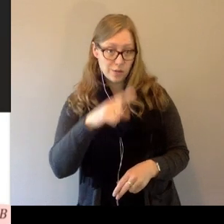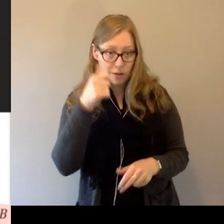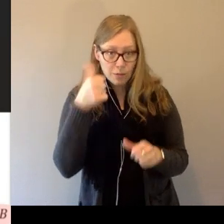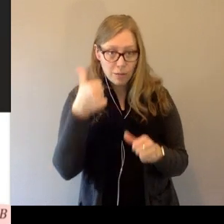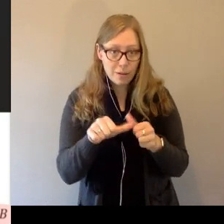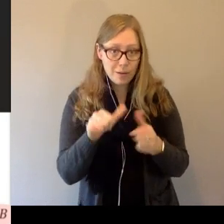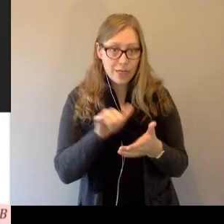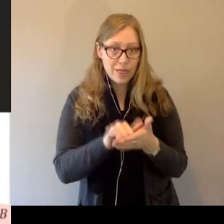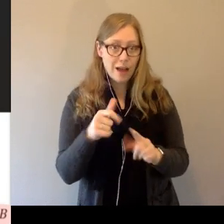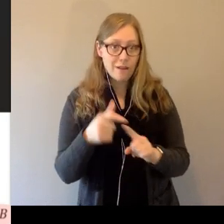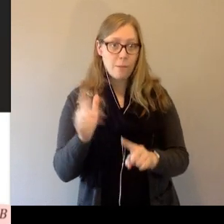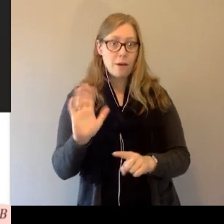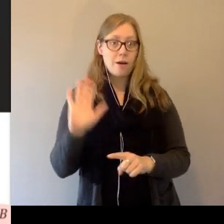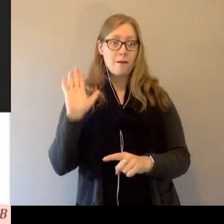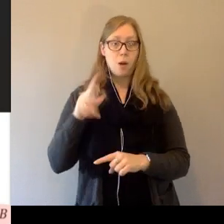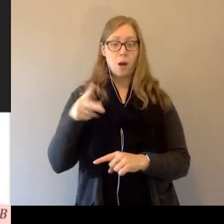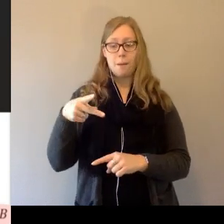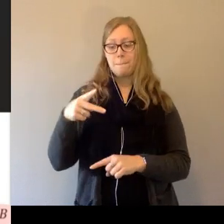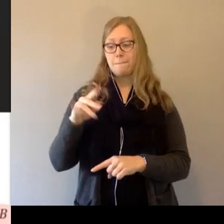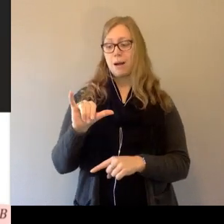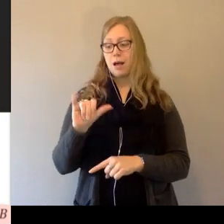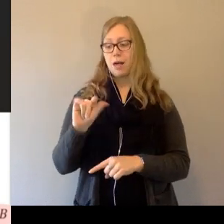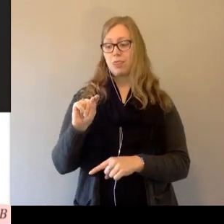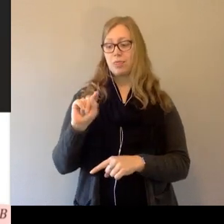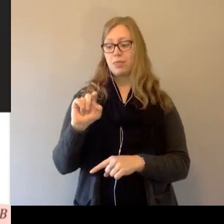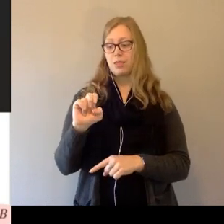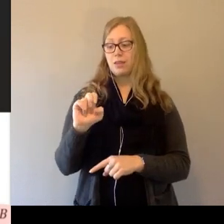we worked on the Pythagorean theorem.